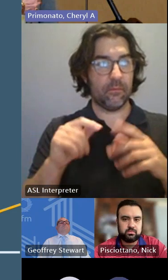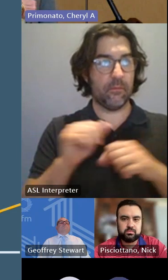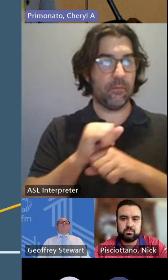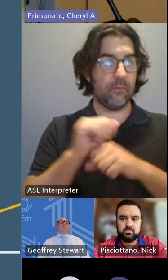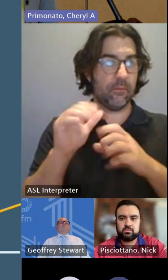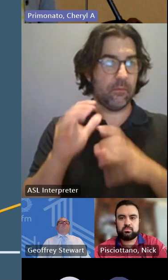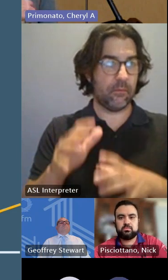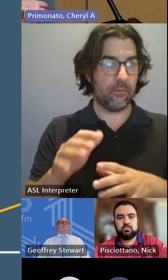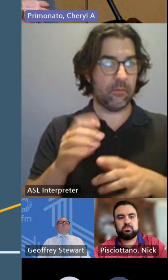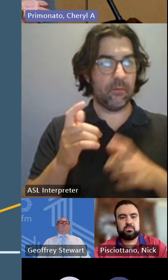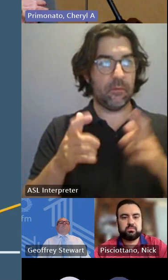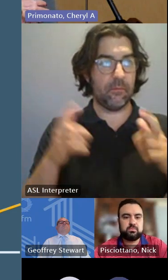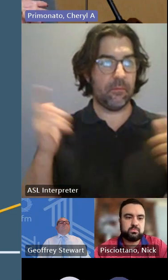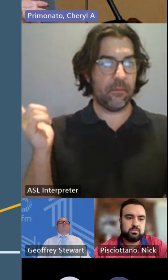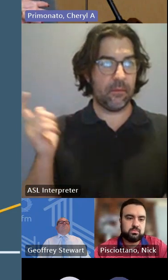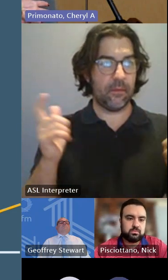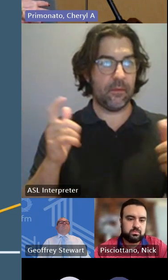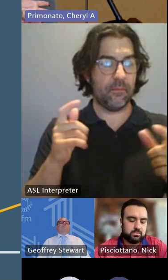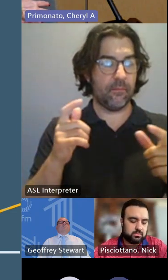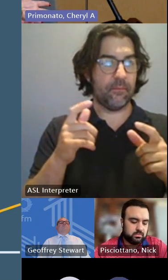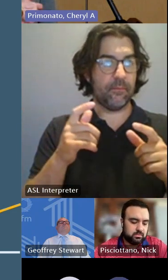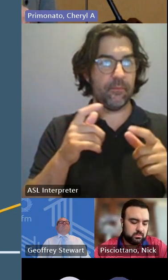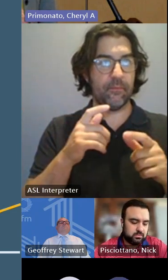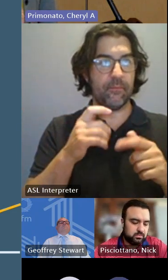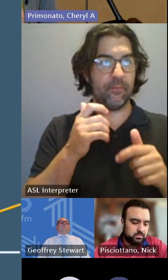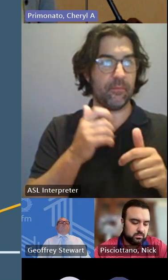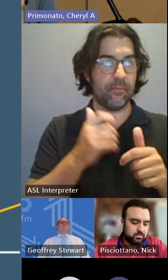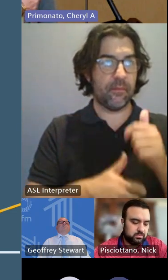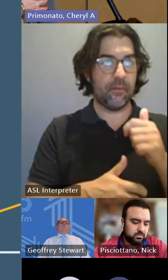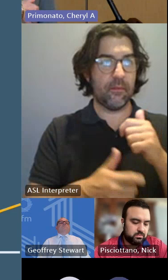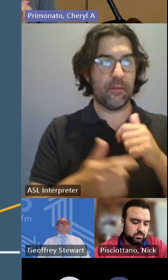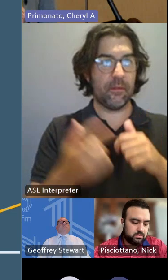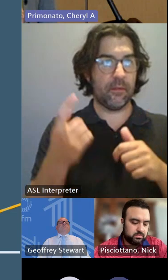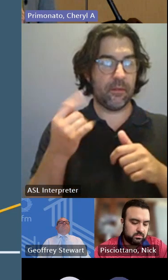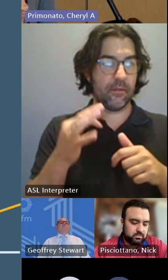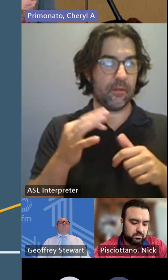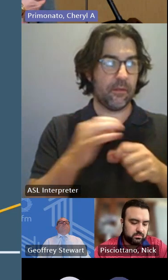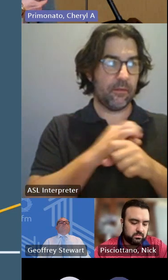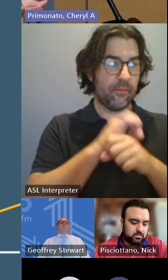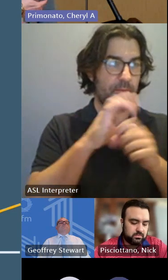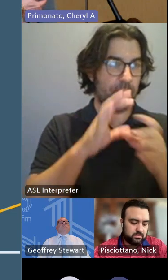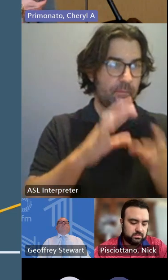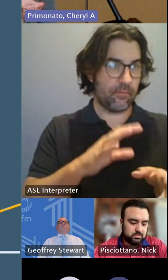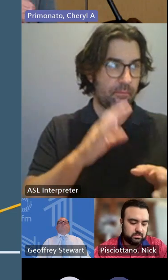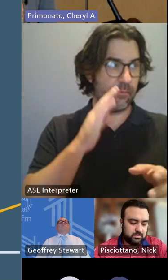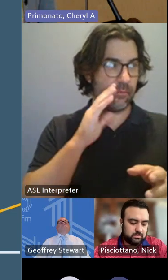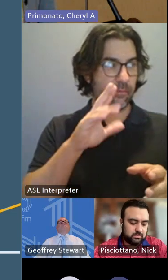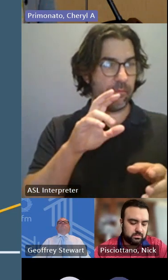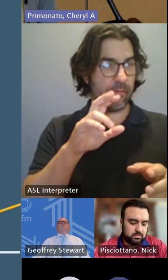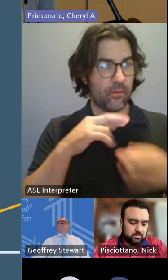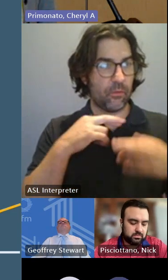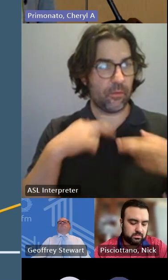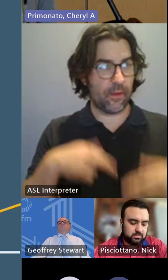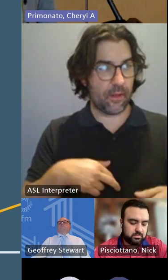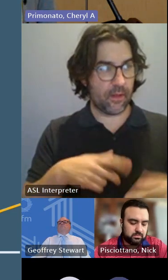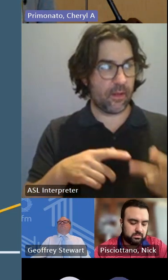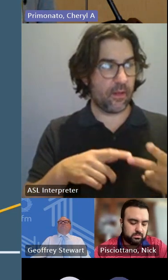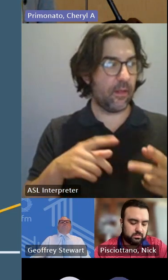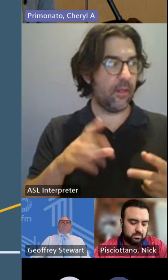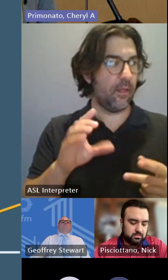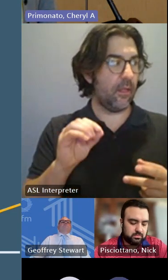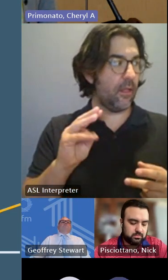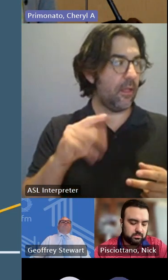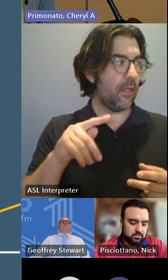large entity, and every single person in that entity, whether it's their employees or, 300 residents of the complex, everyone